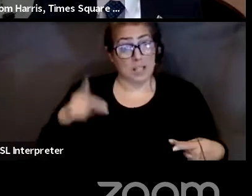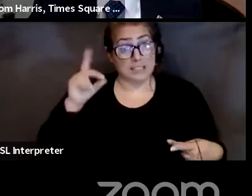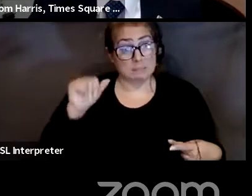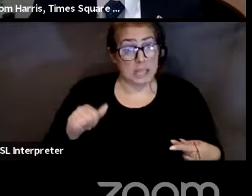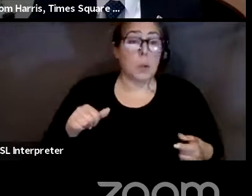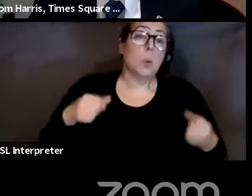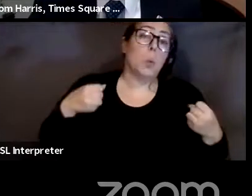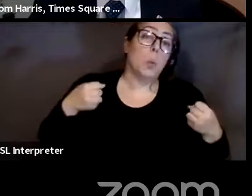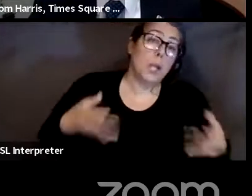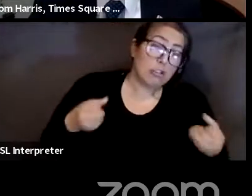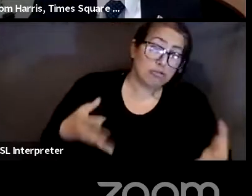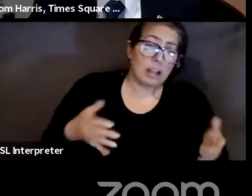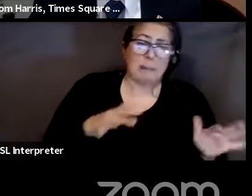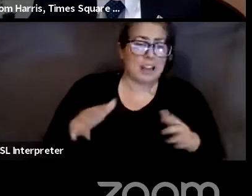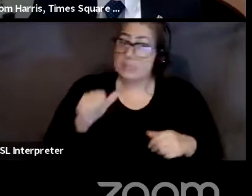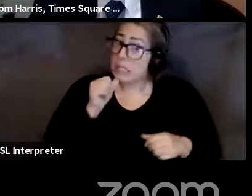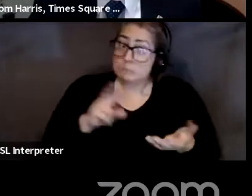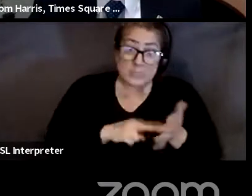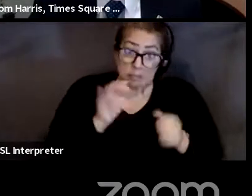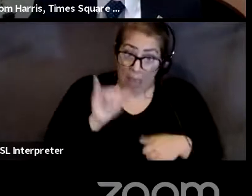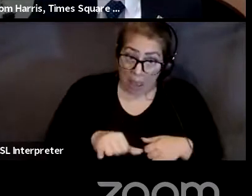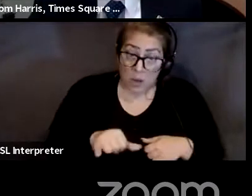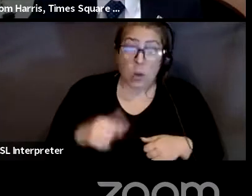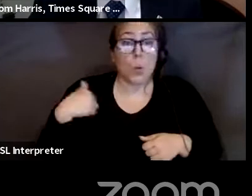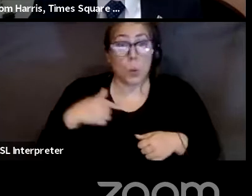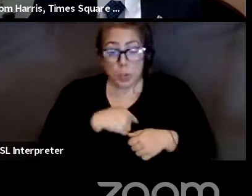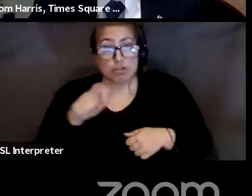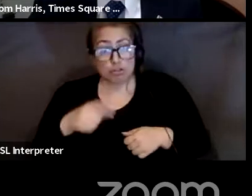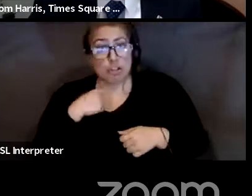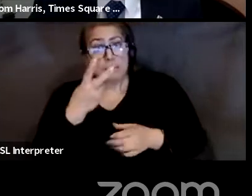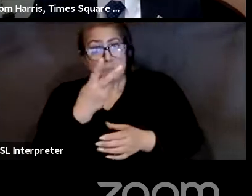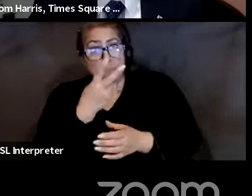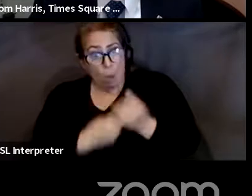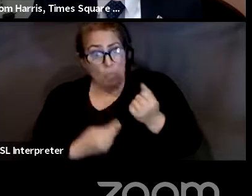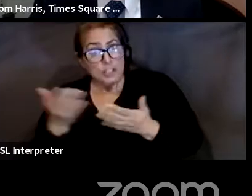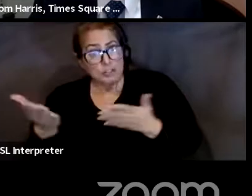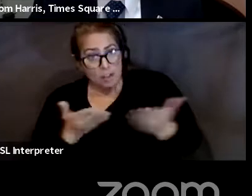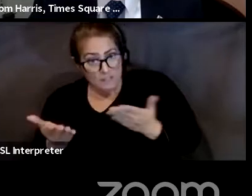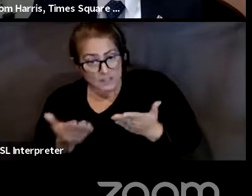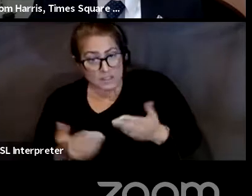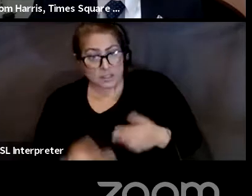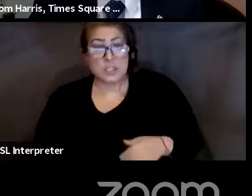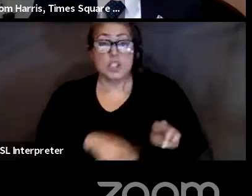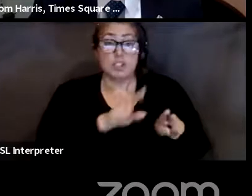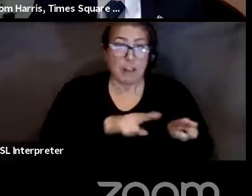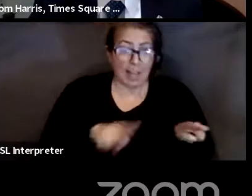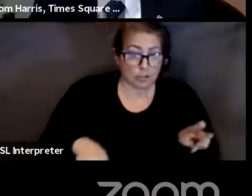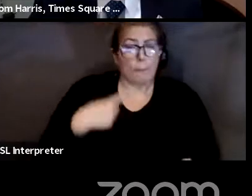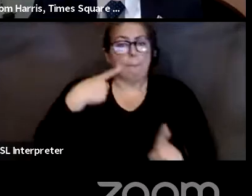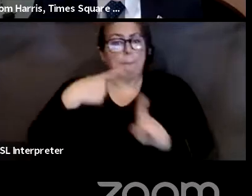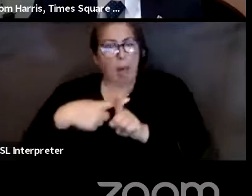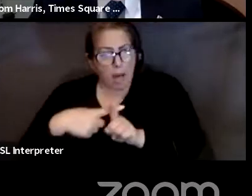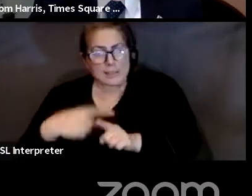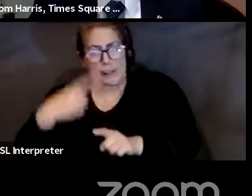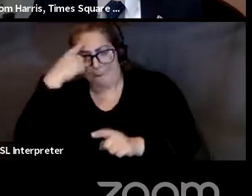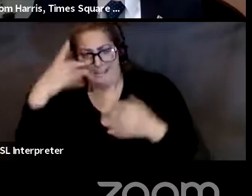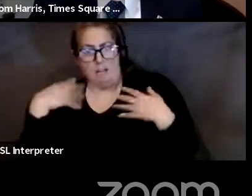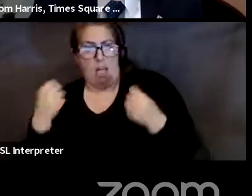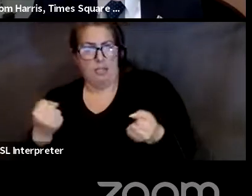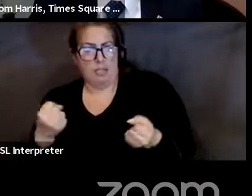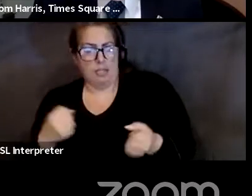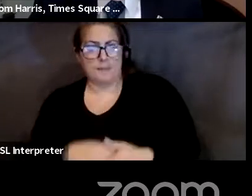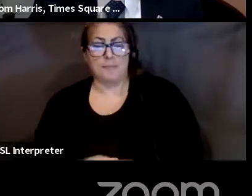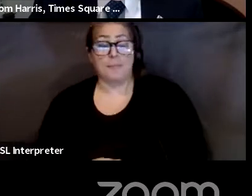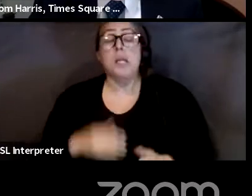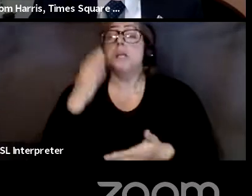that should be afforded to us in that respect. So I just wanted to kind of clarify that. There are some providers that do